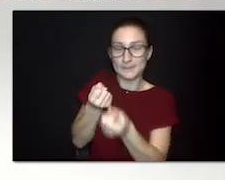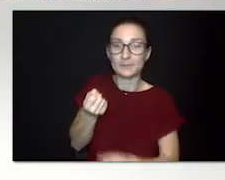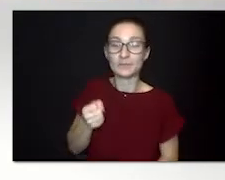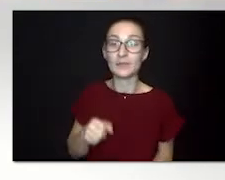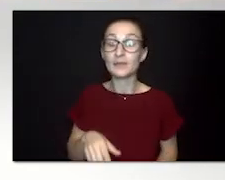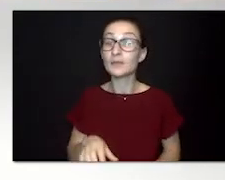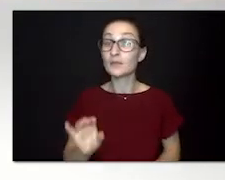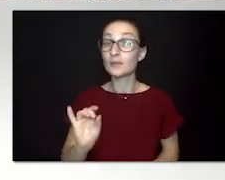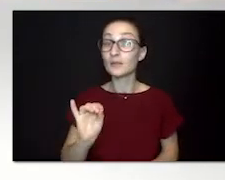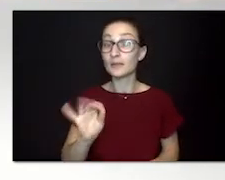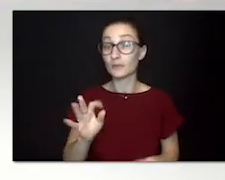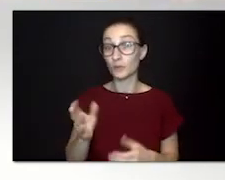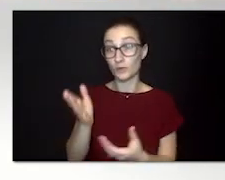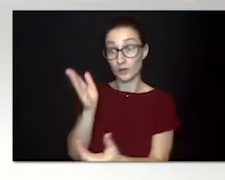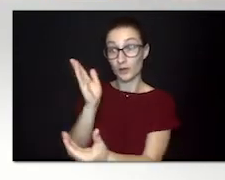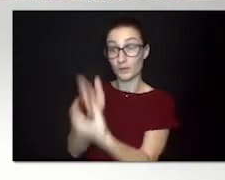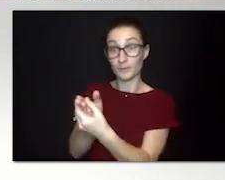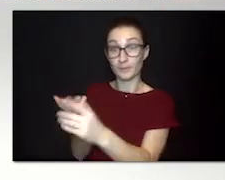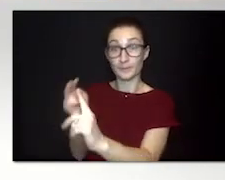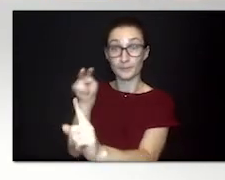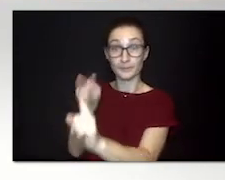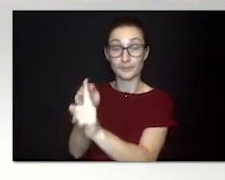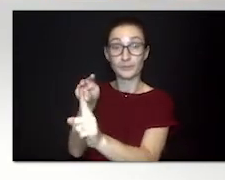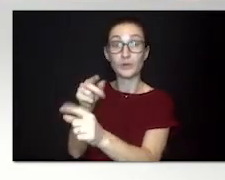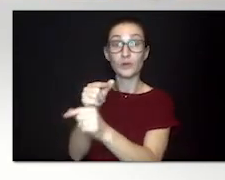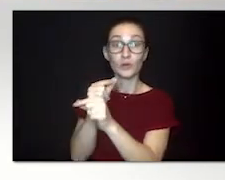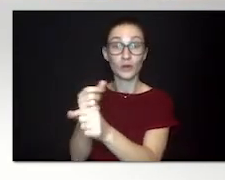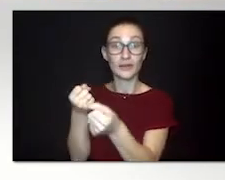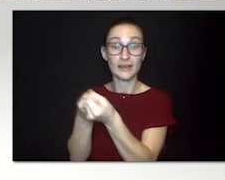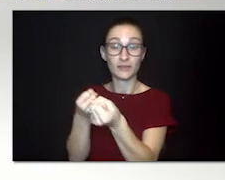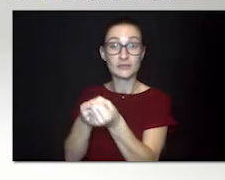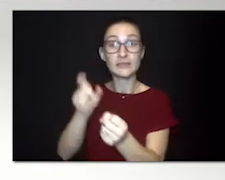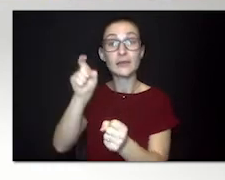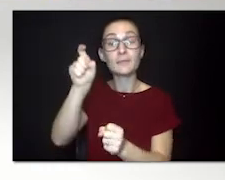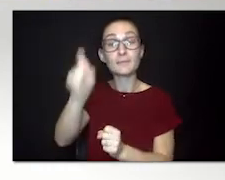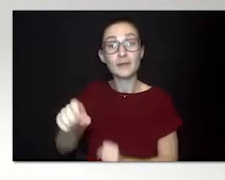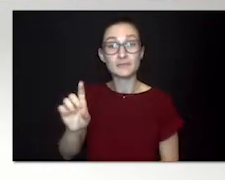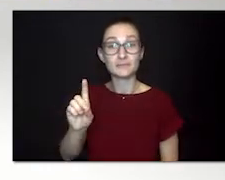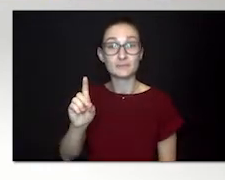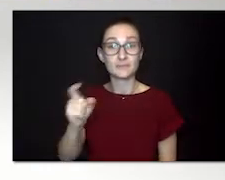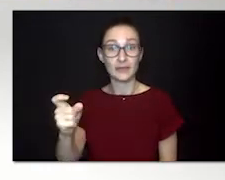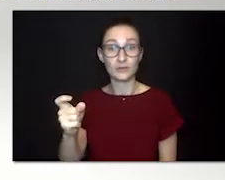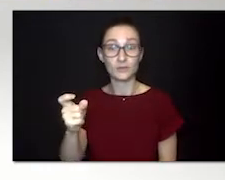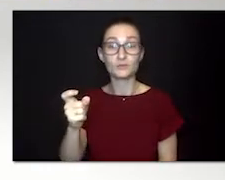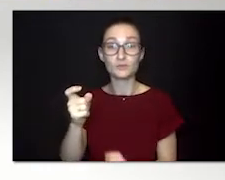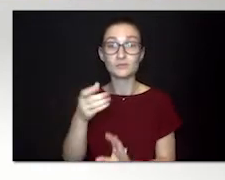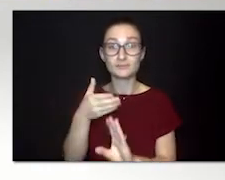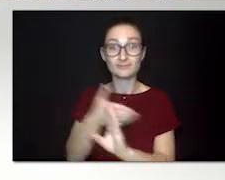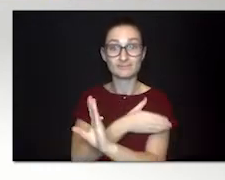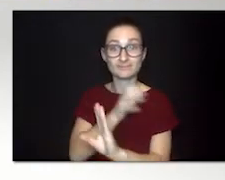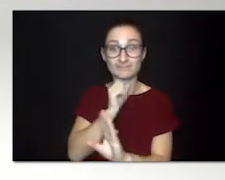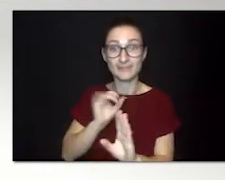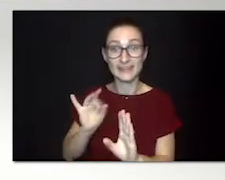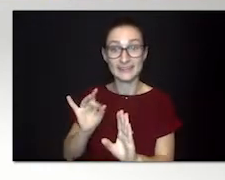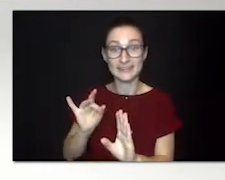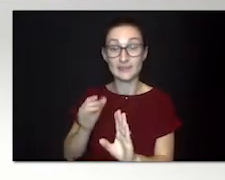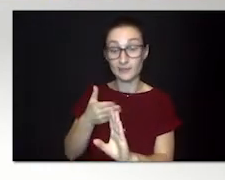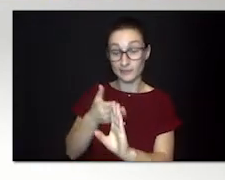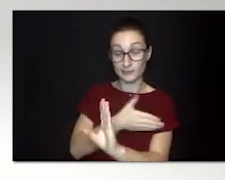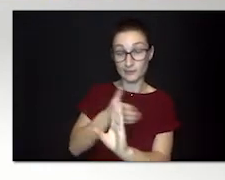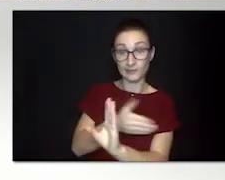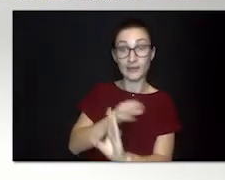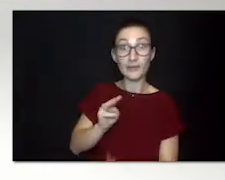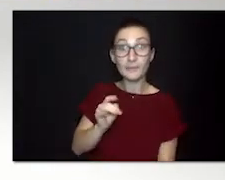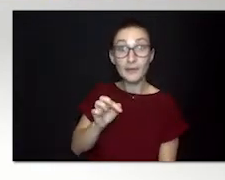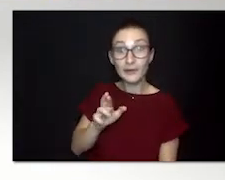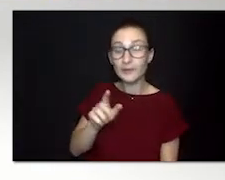So in order to file for guardian advocacy, remember you have to be diagnosed before you're 18. And so a minor would never be able to sign